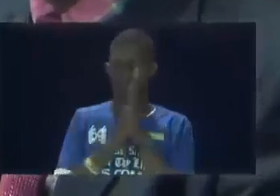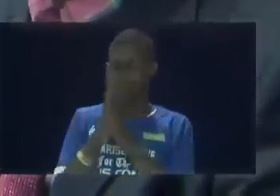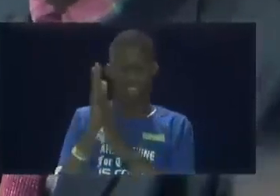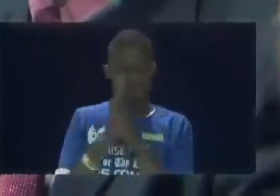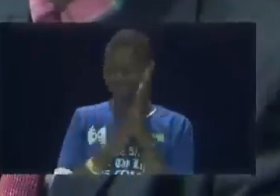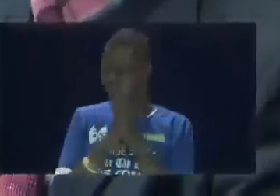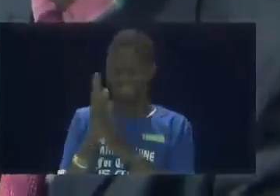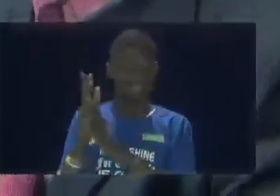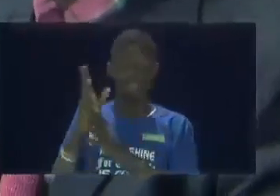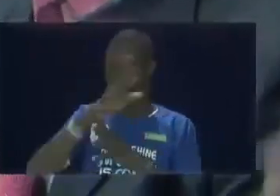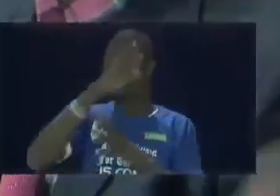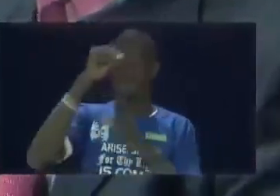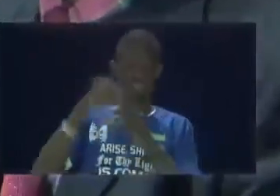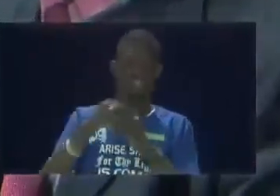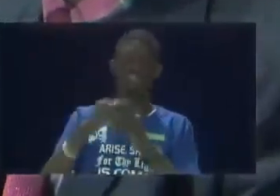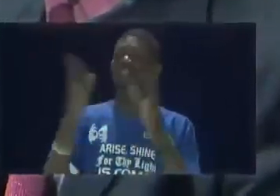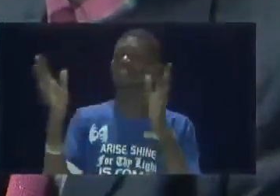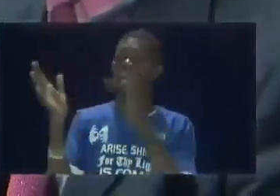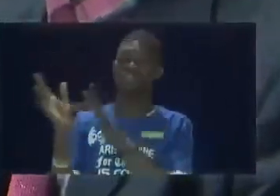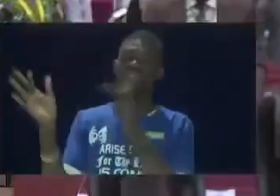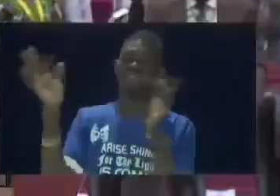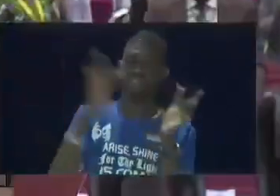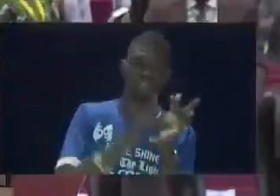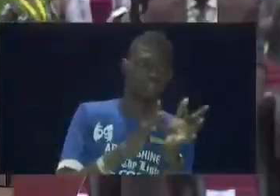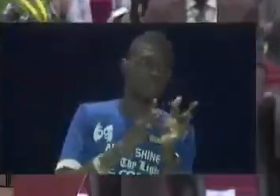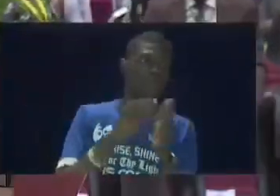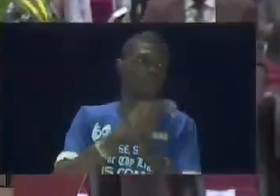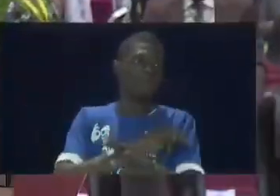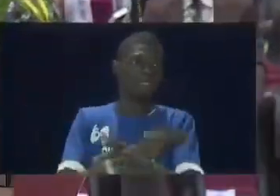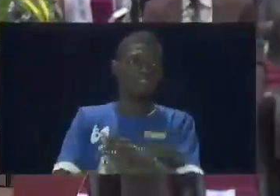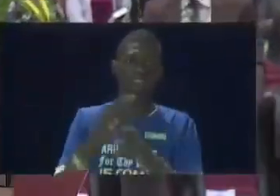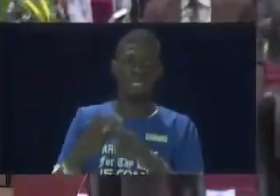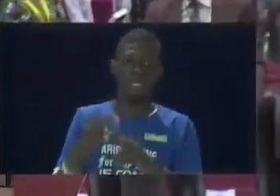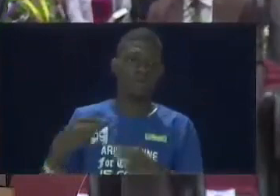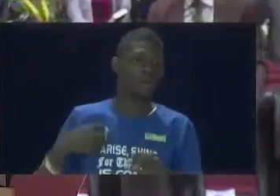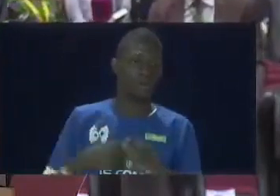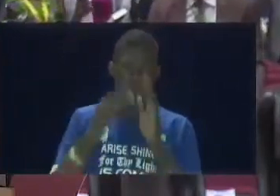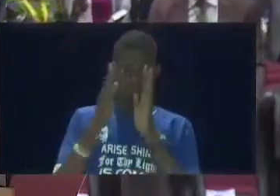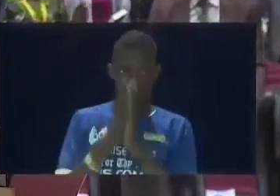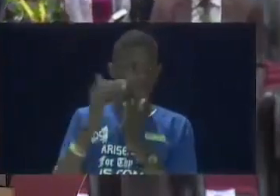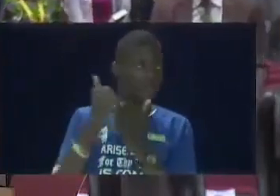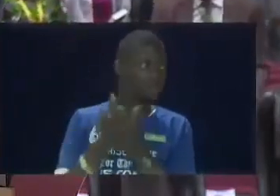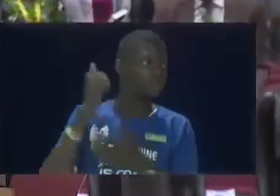close. In Jesus' mighty name, we pray.